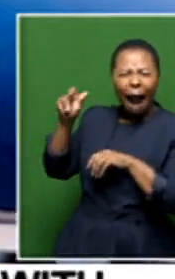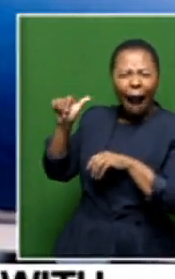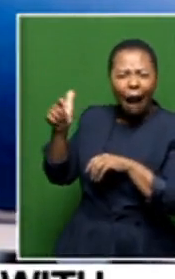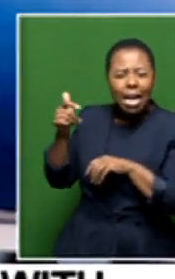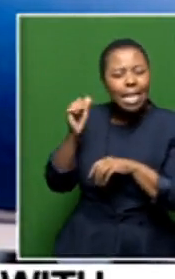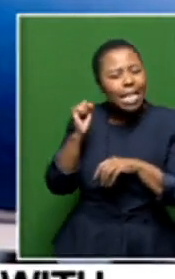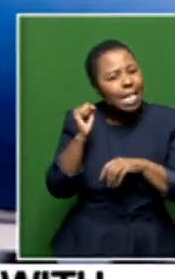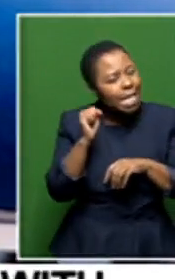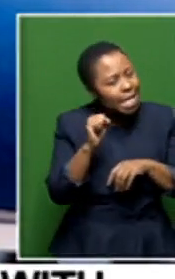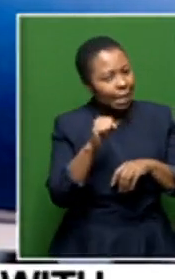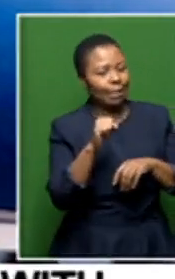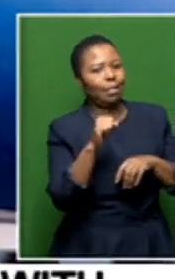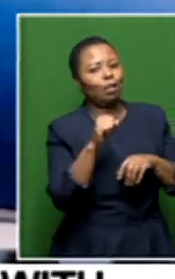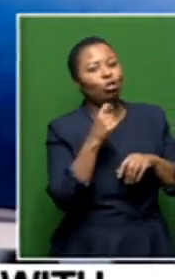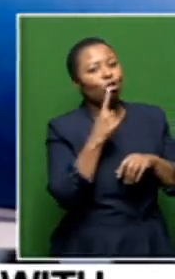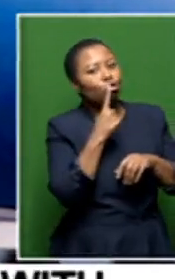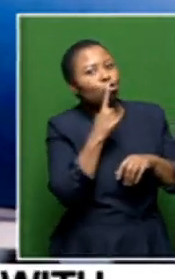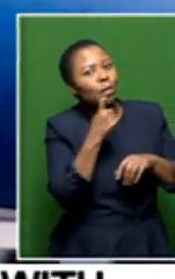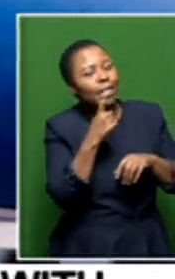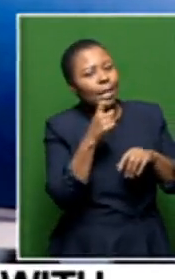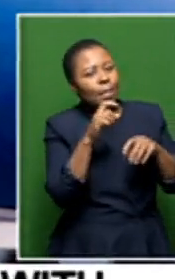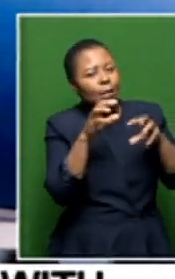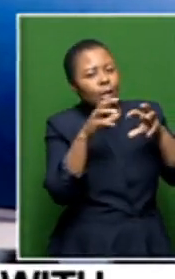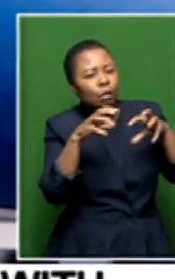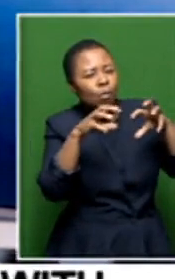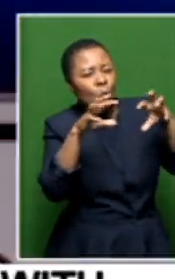got this smokiness and it's red. Okay.